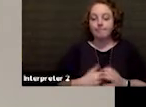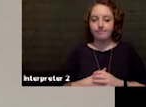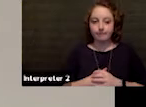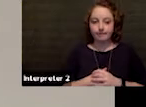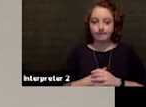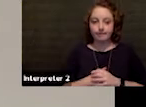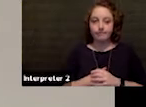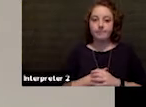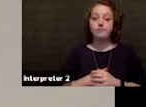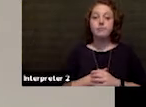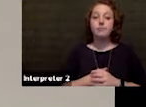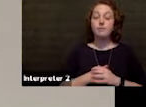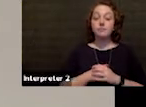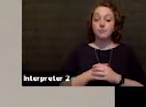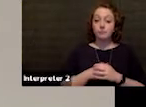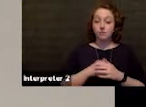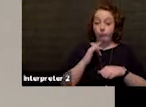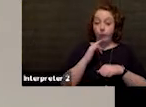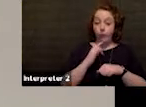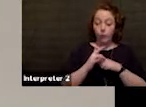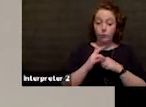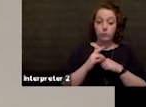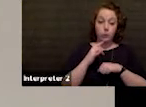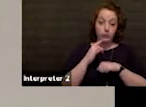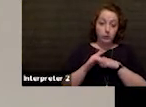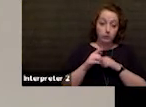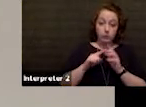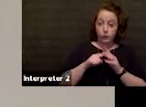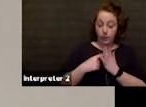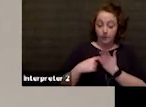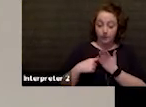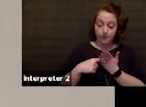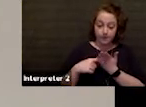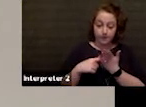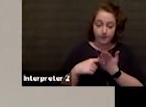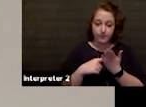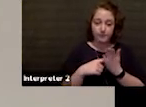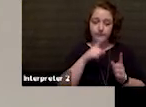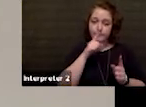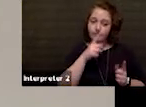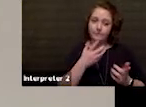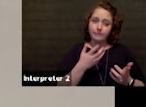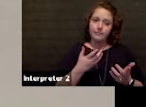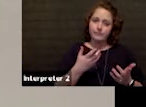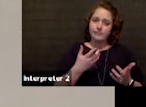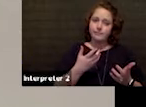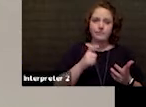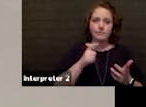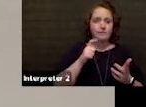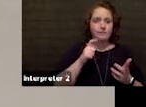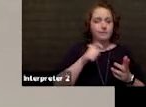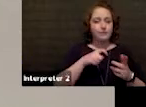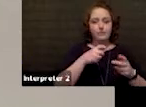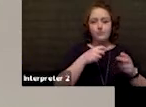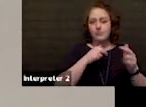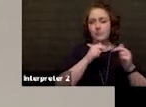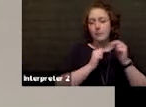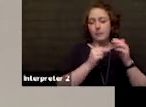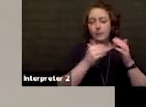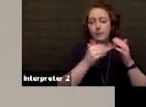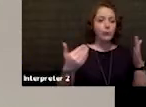planning conversations to the need to design and build a whole new replacement school, mainly because